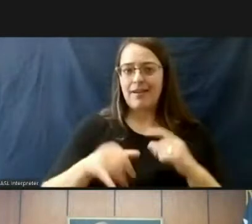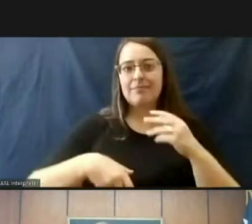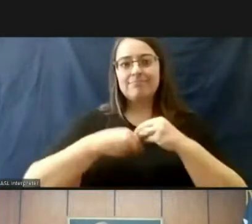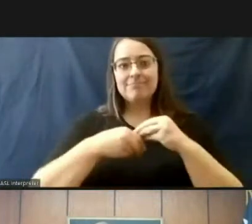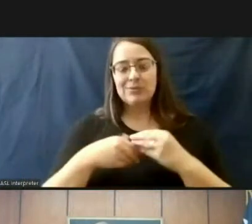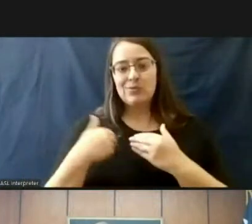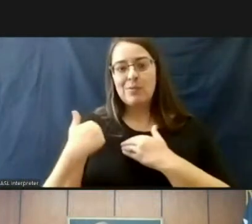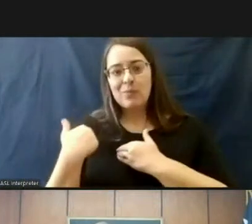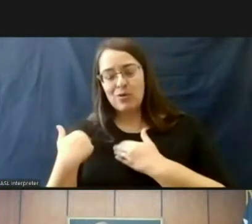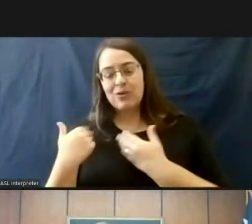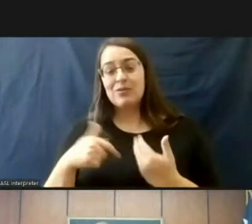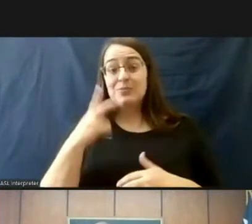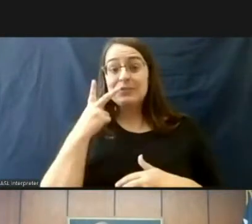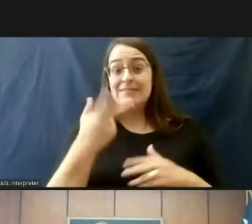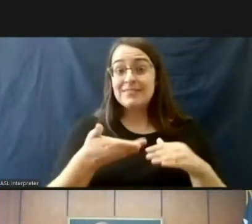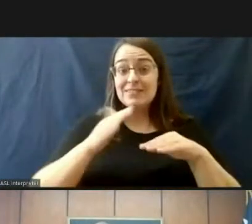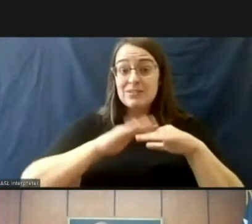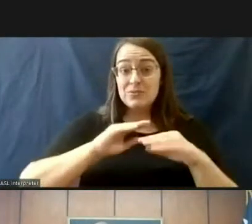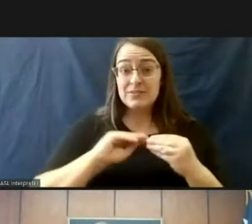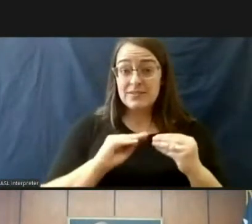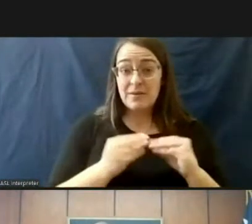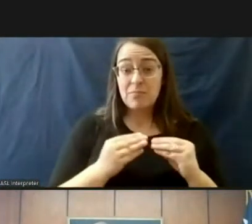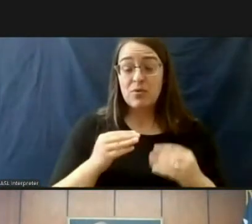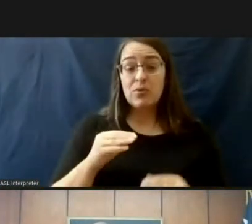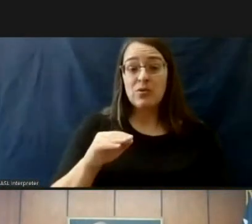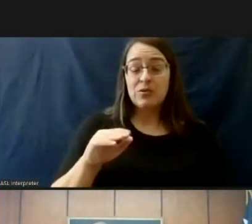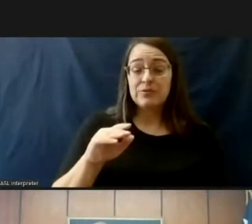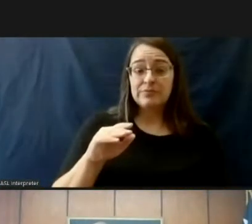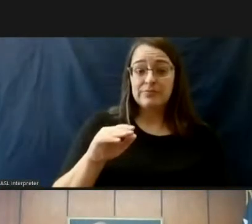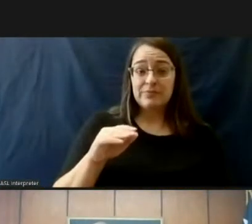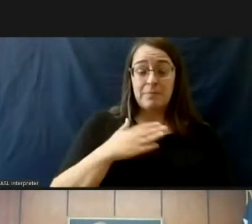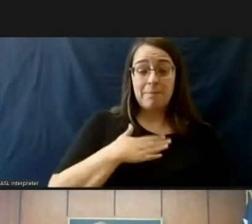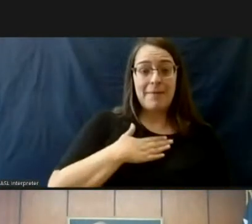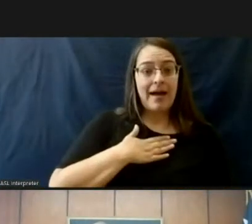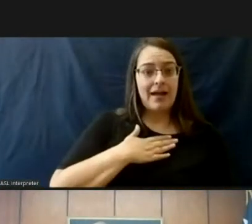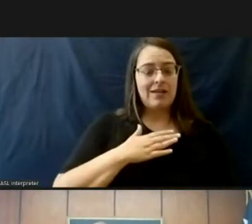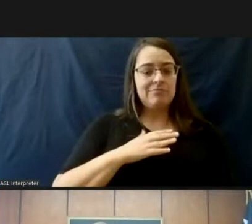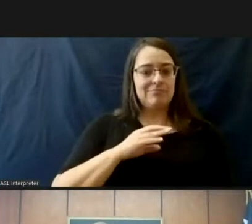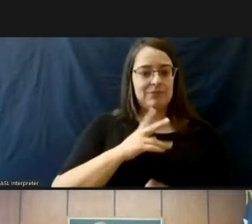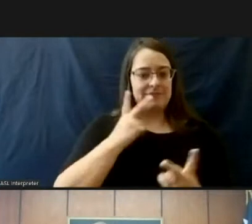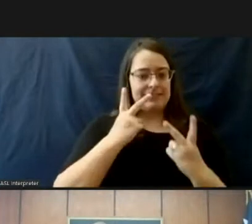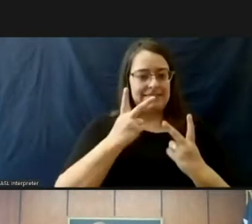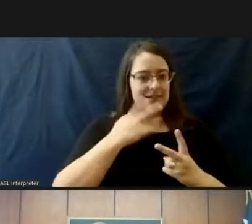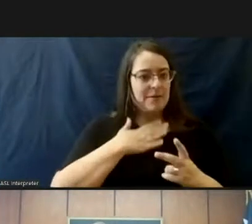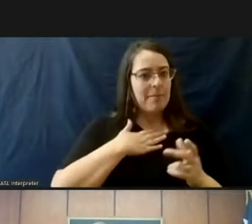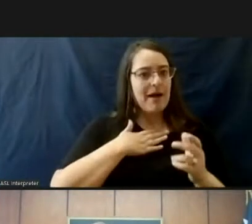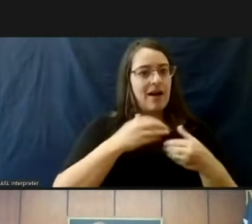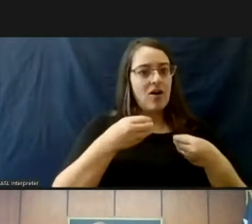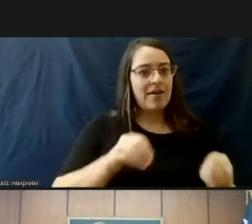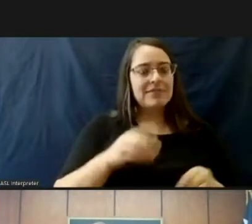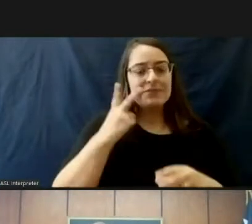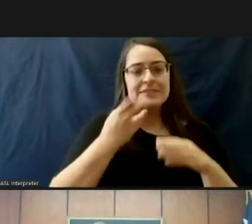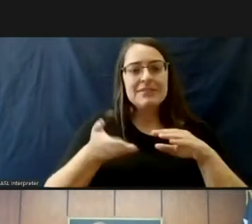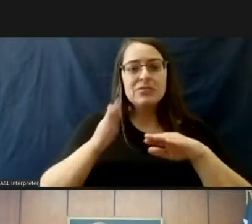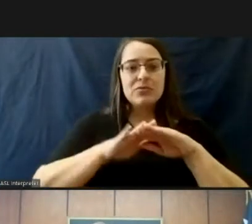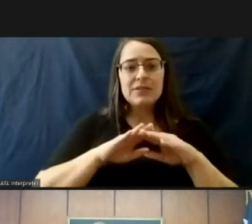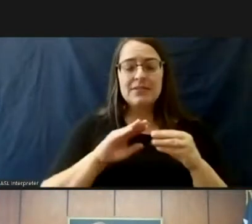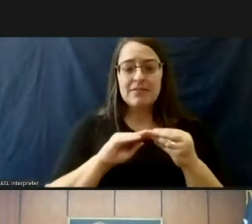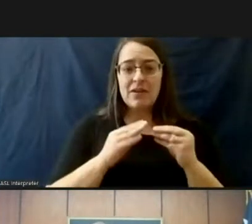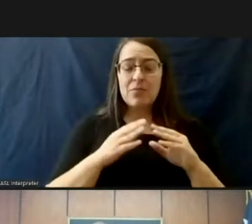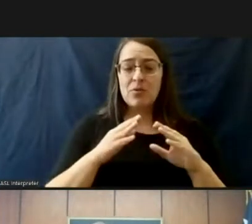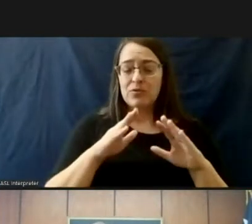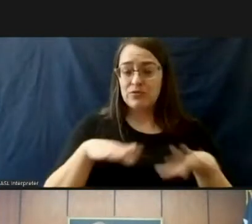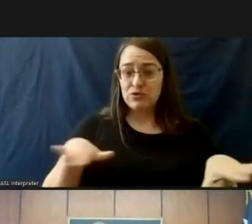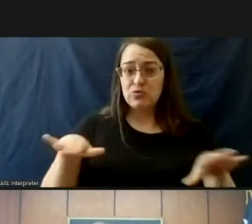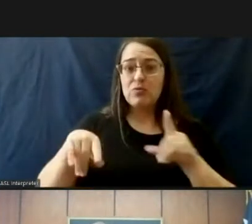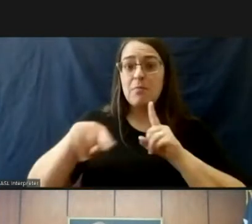number of, this is anecdotal based off my own practice and my partners, but an increase in the number of children who are testing positive for